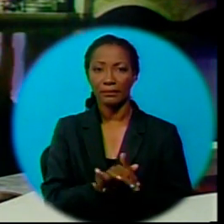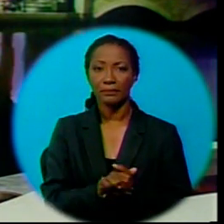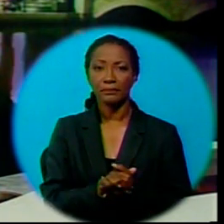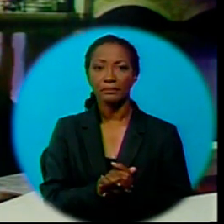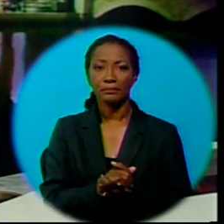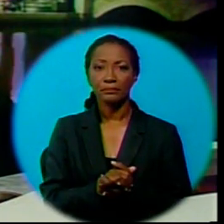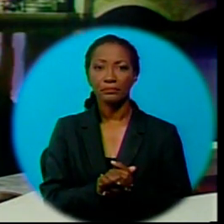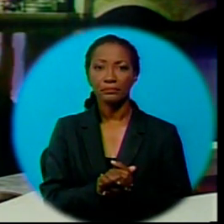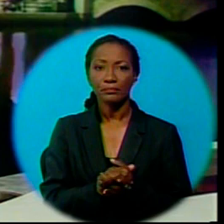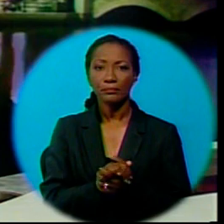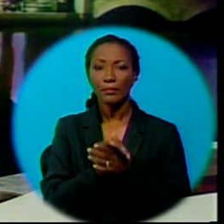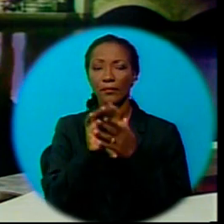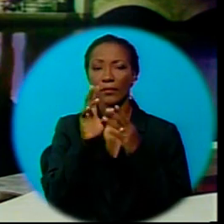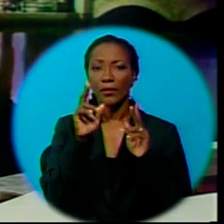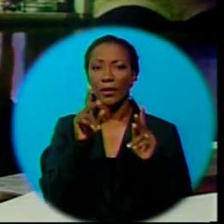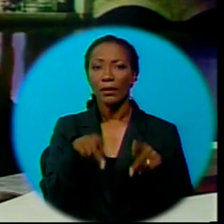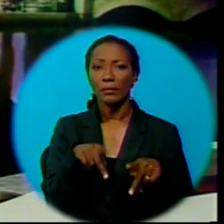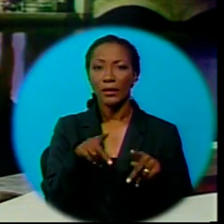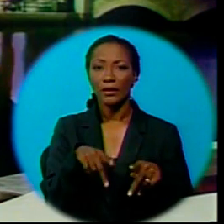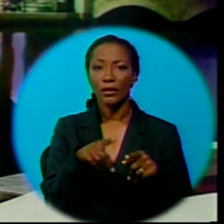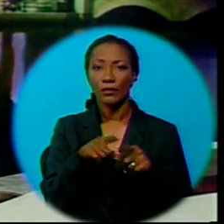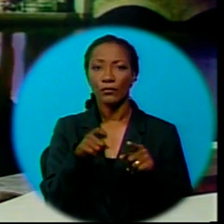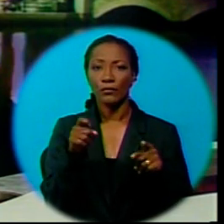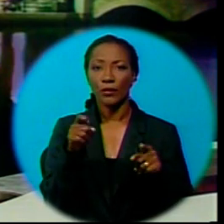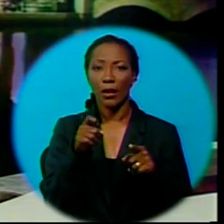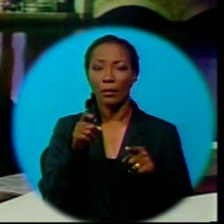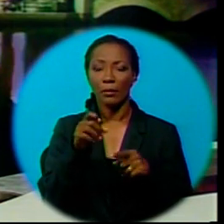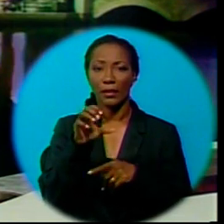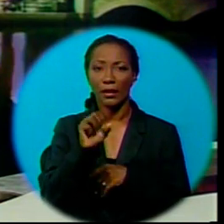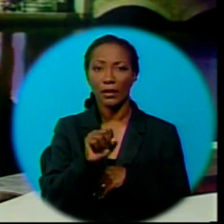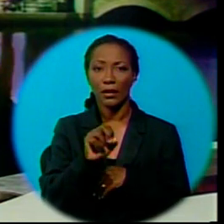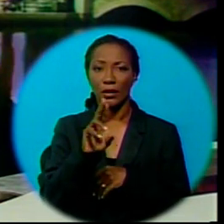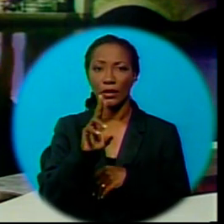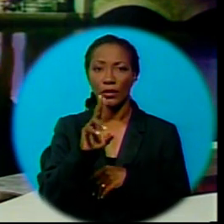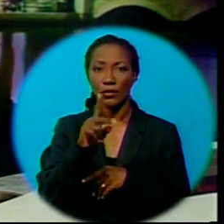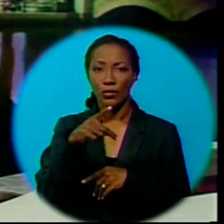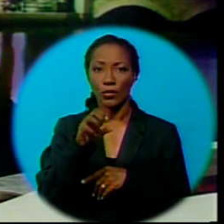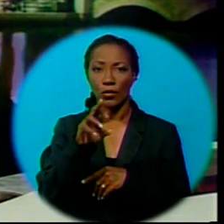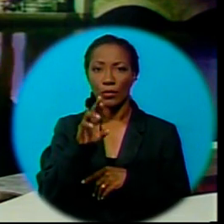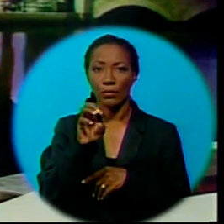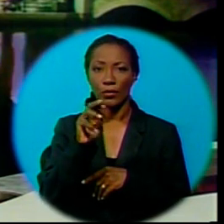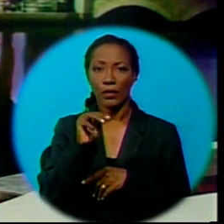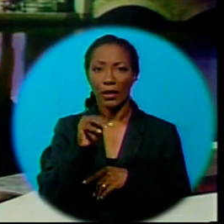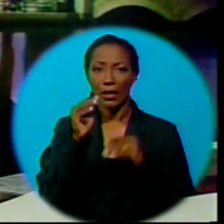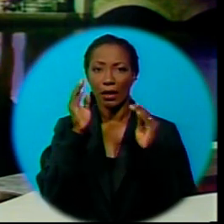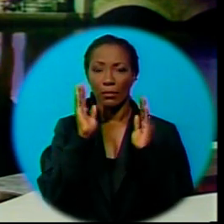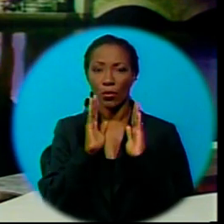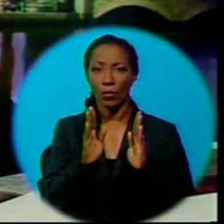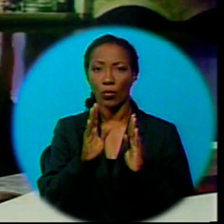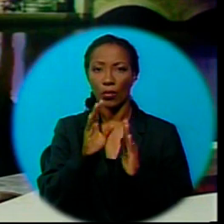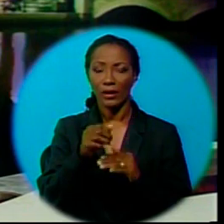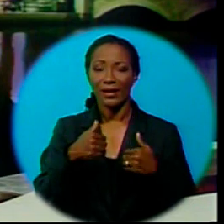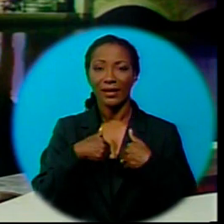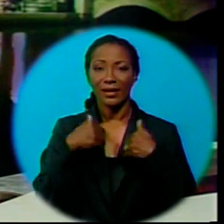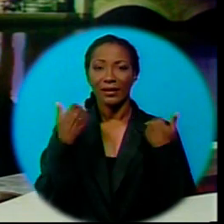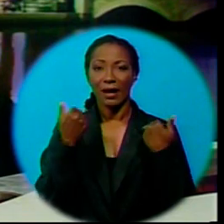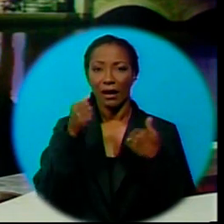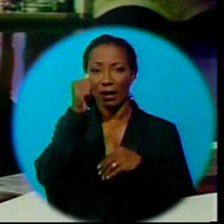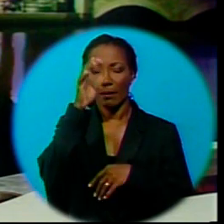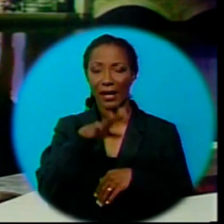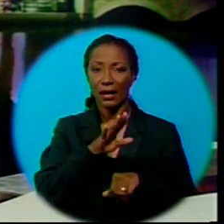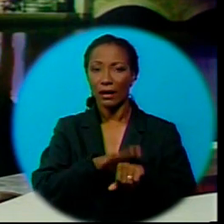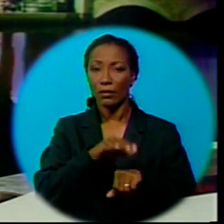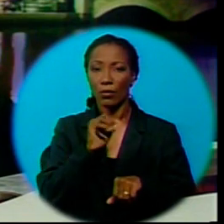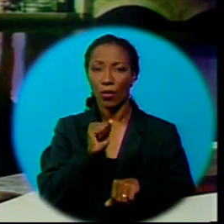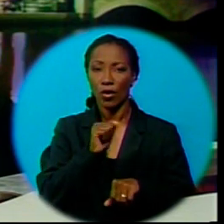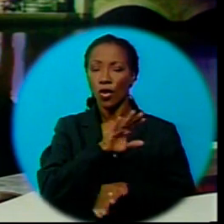Well, Registrar of the Supreme Court Barbara Cook-Alene is warning young girls not to cover up crimes for any man. That was her